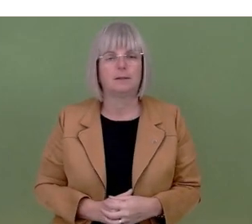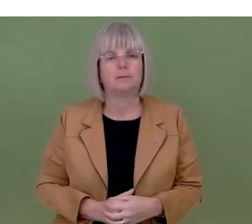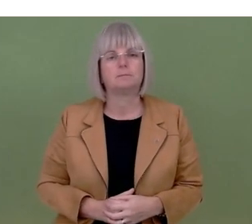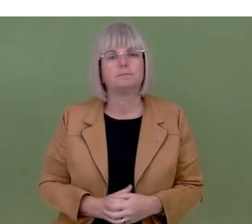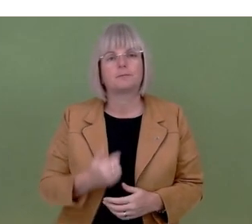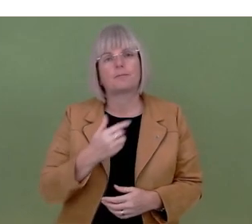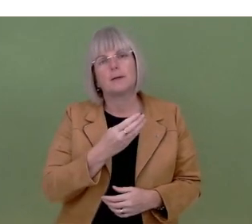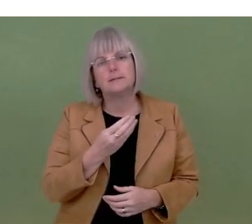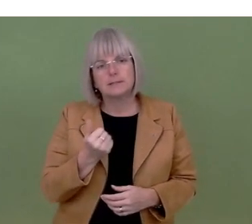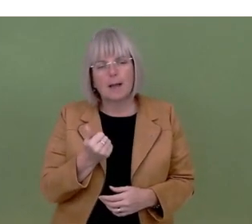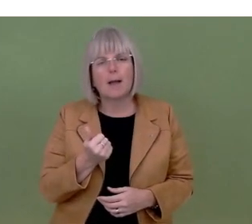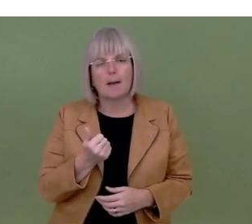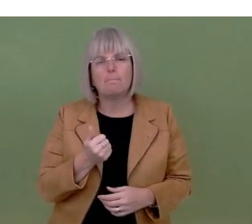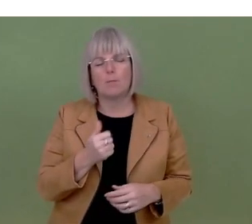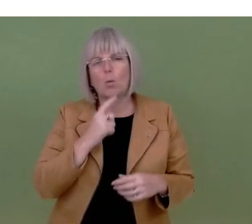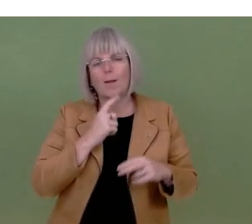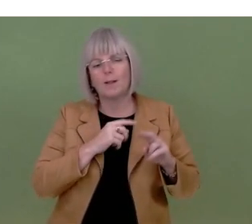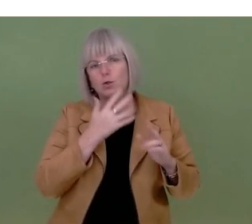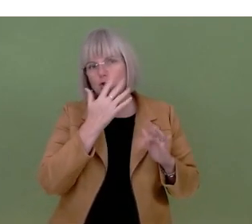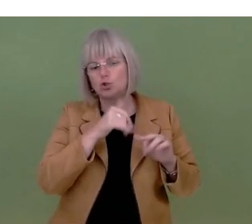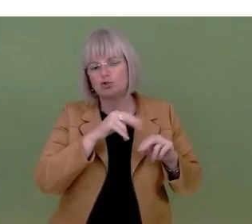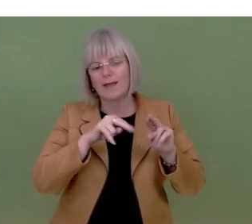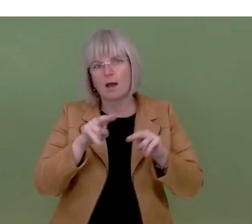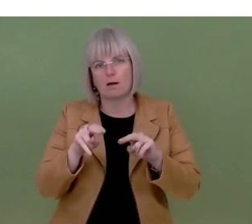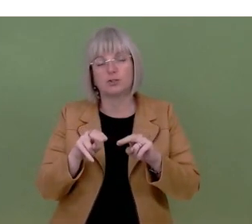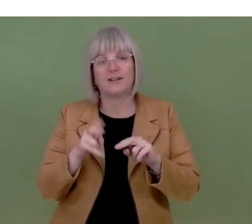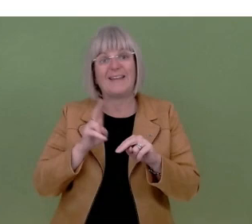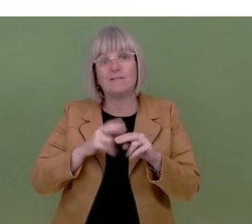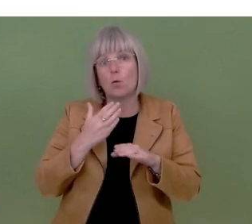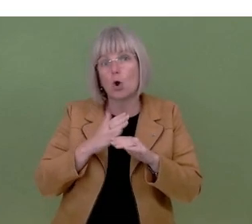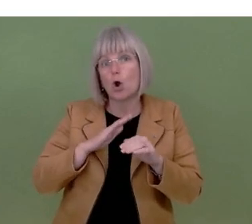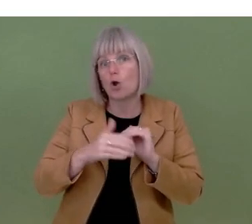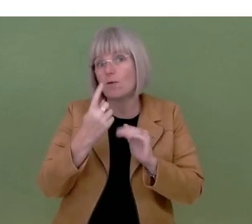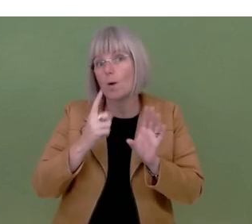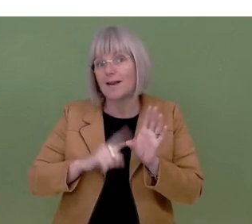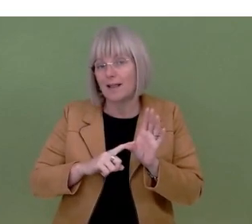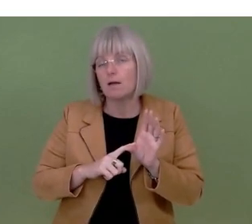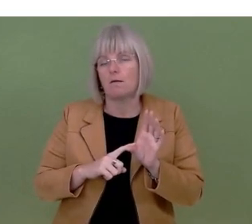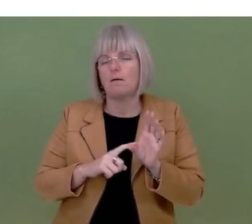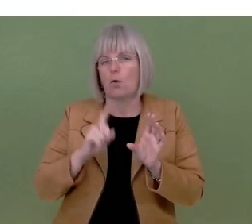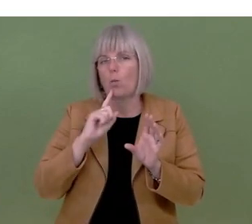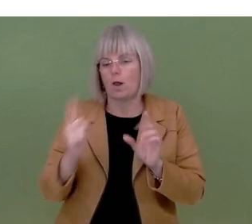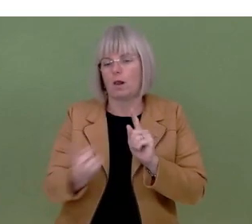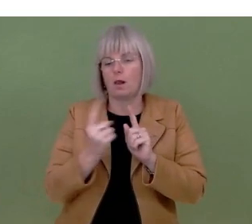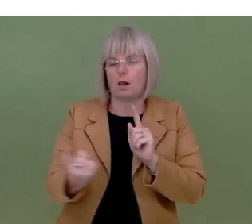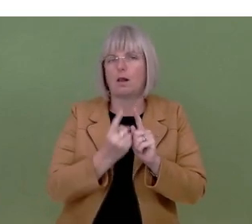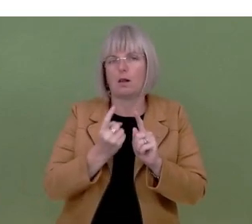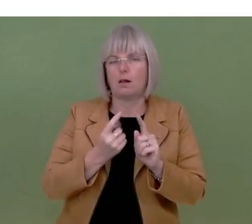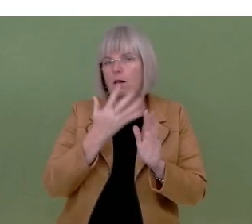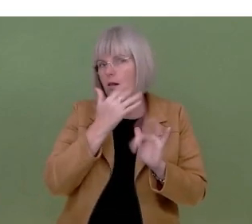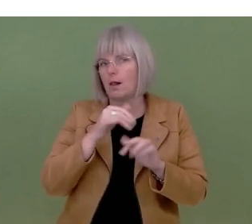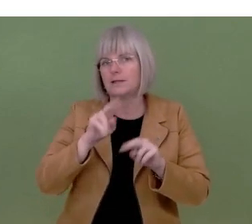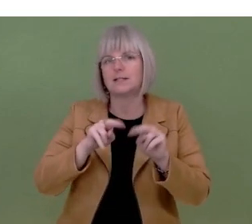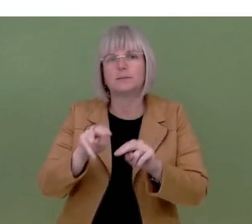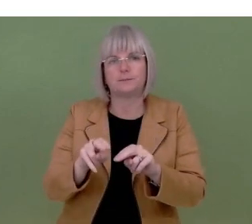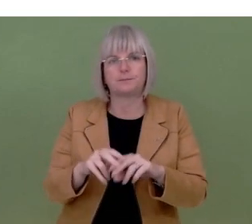refer when they've worked in PCN for a year. So that's helping increase GP capacity. I think we find as well that most people with